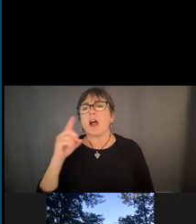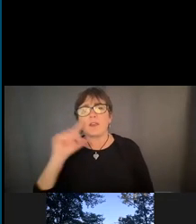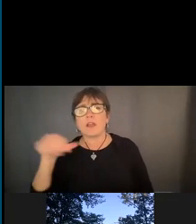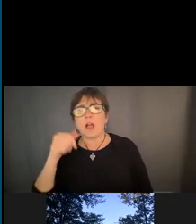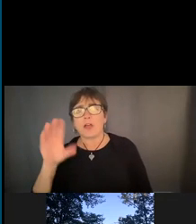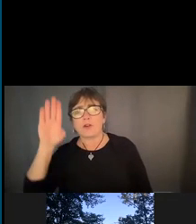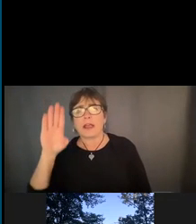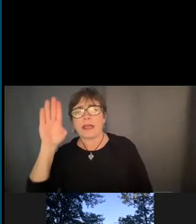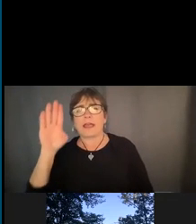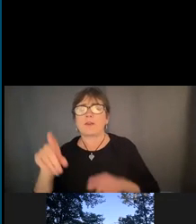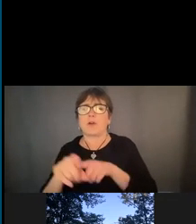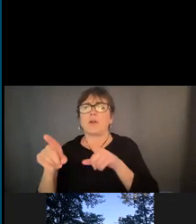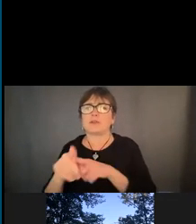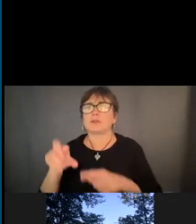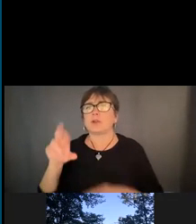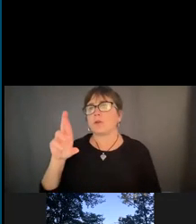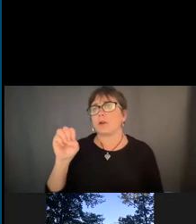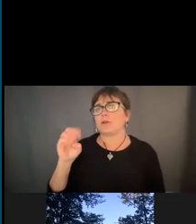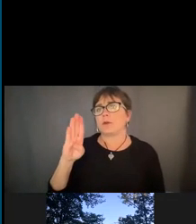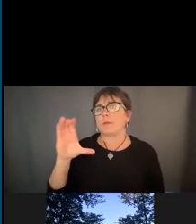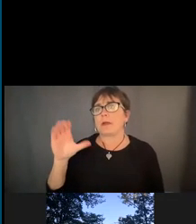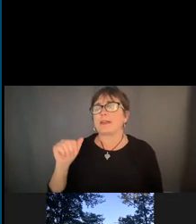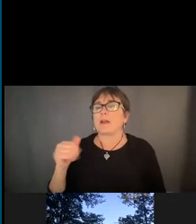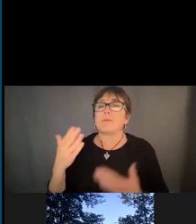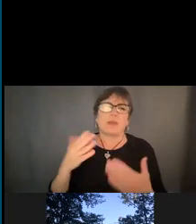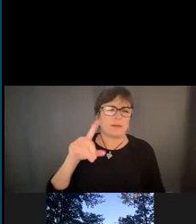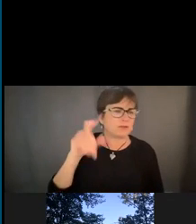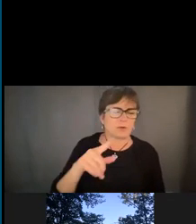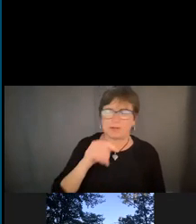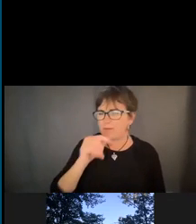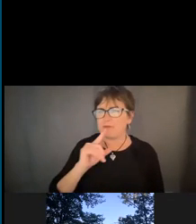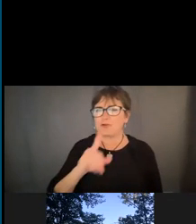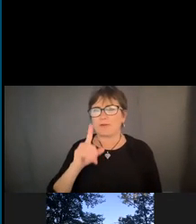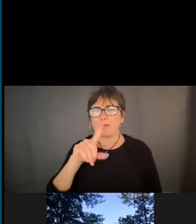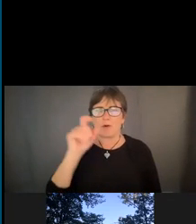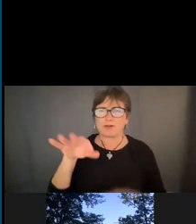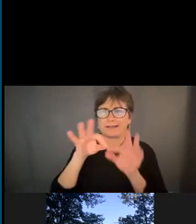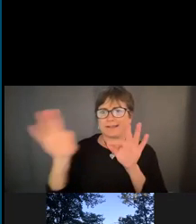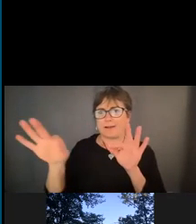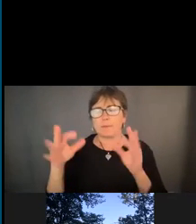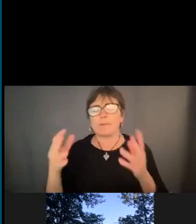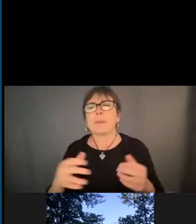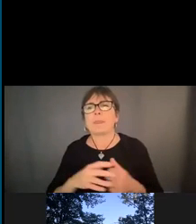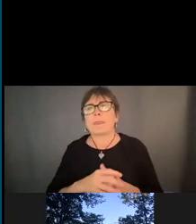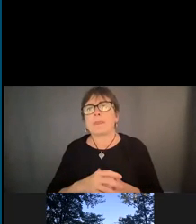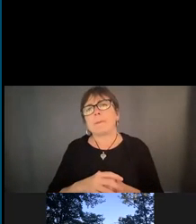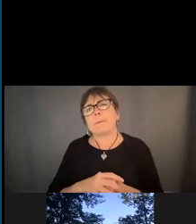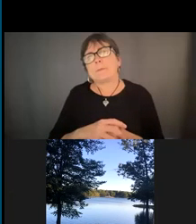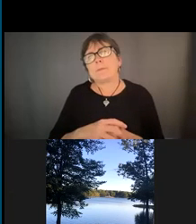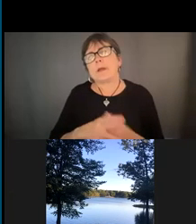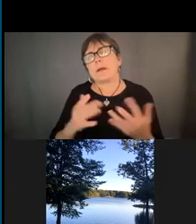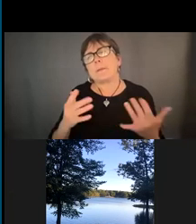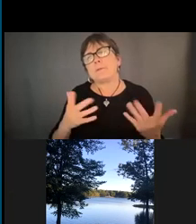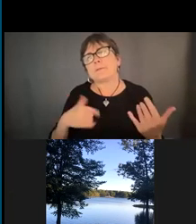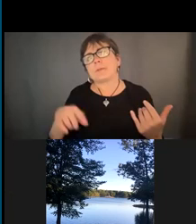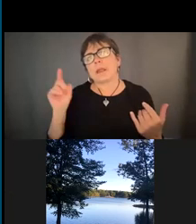well. Maybe it was a question. I've got to find that the idea of